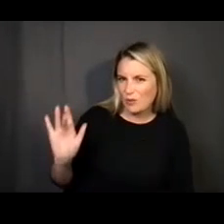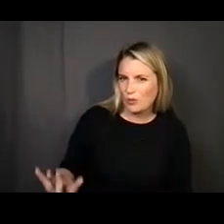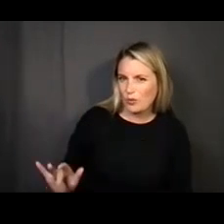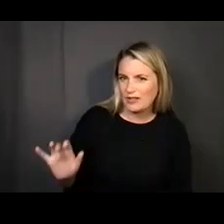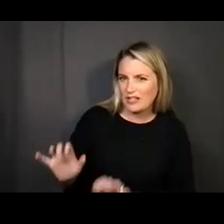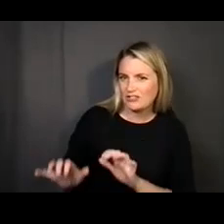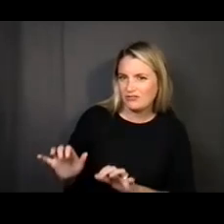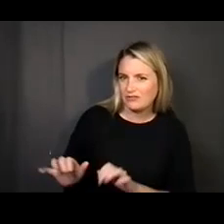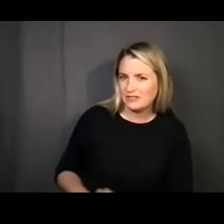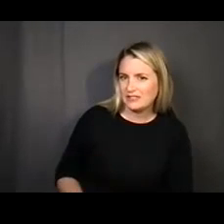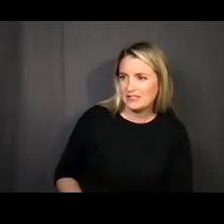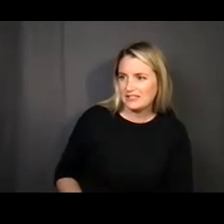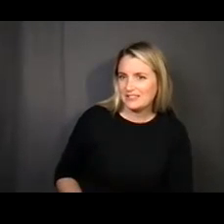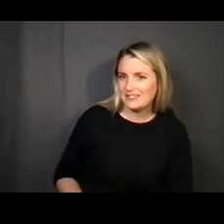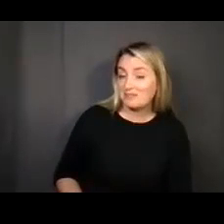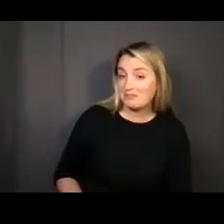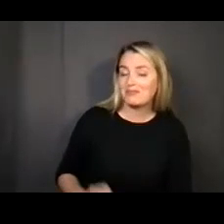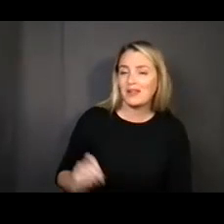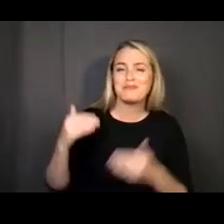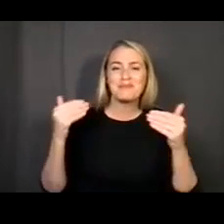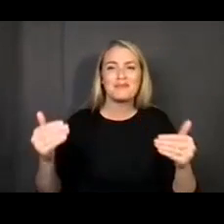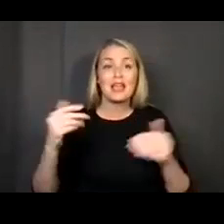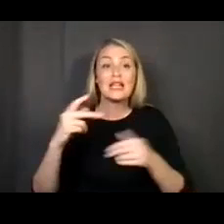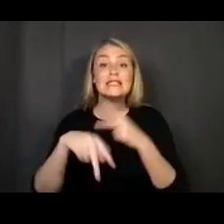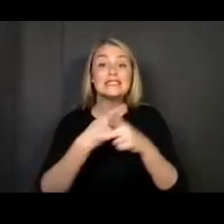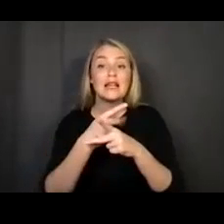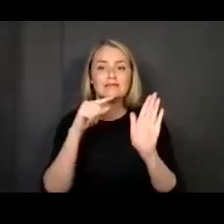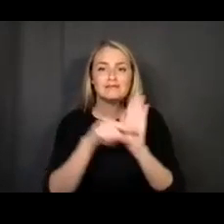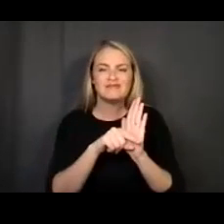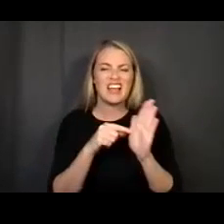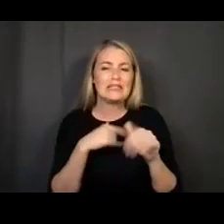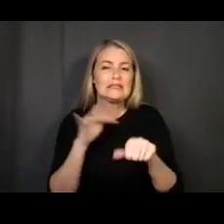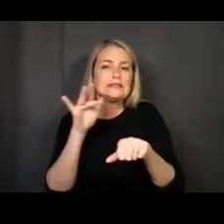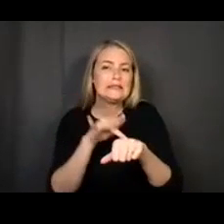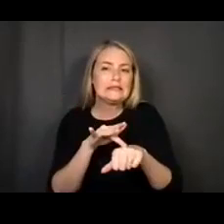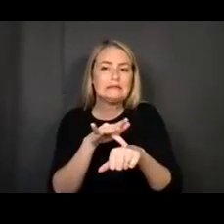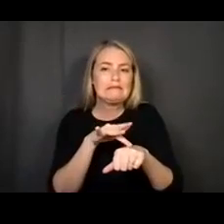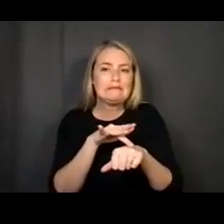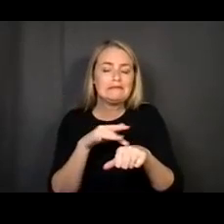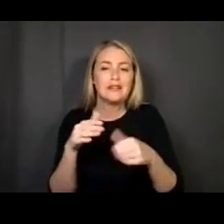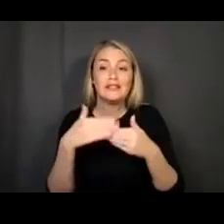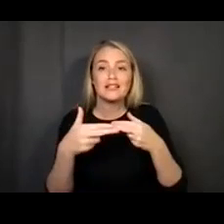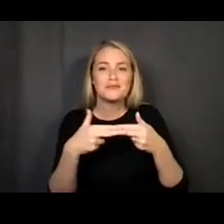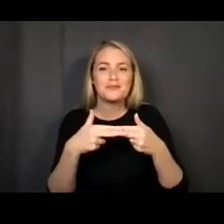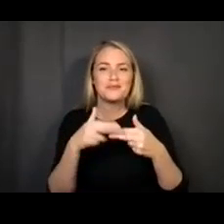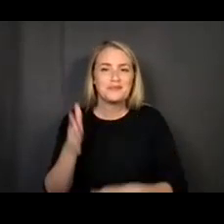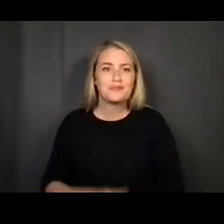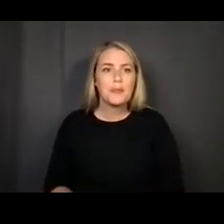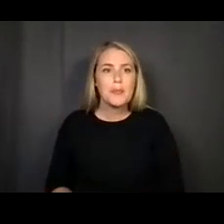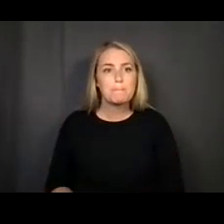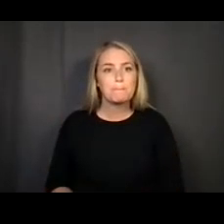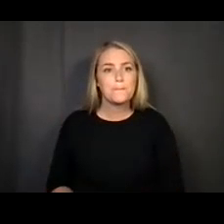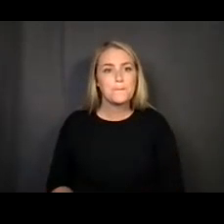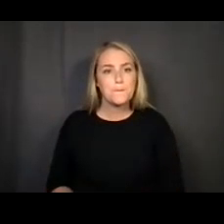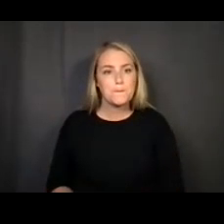I think we're ready for types of assignments, which I touched on in the next slide. We've got